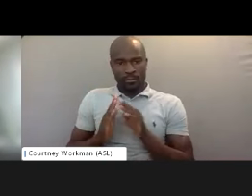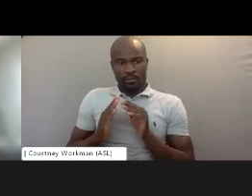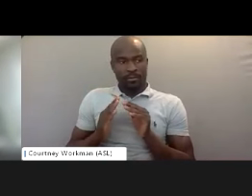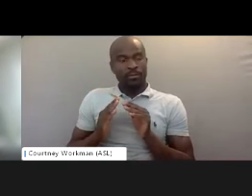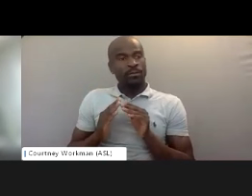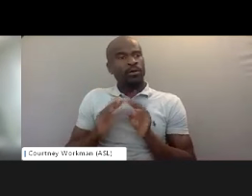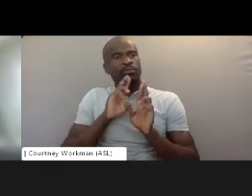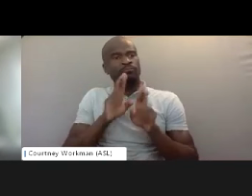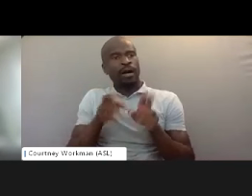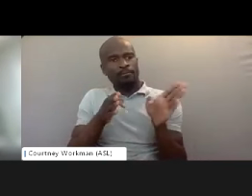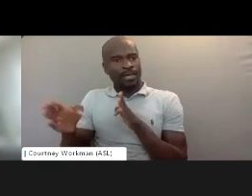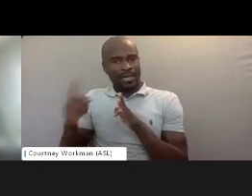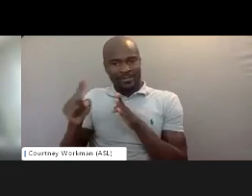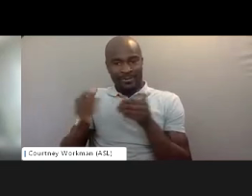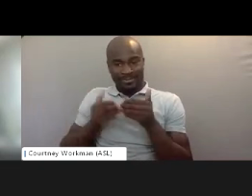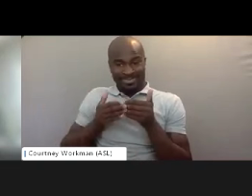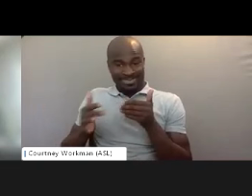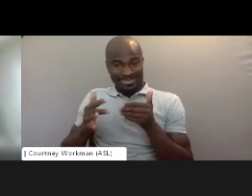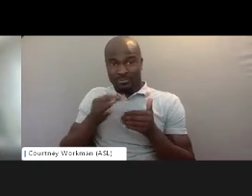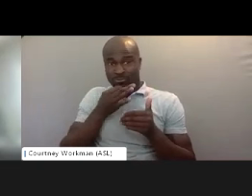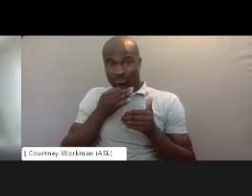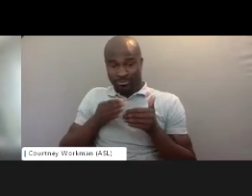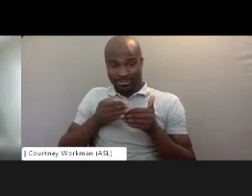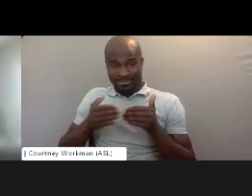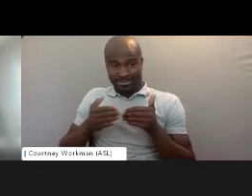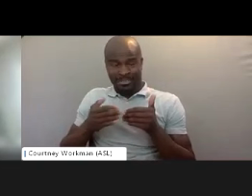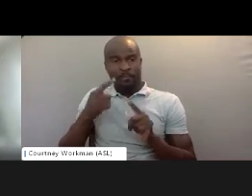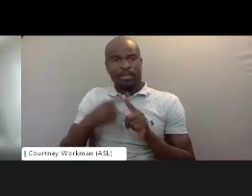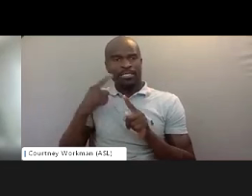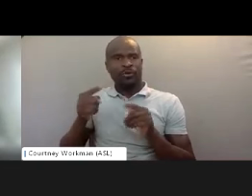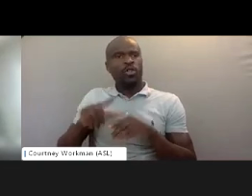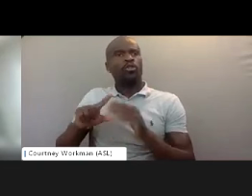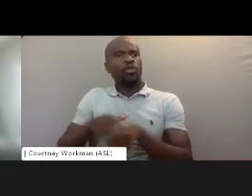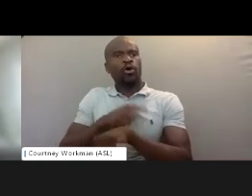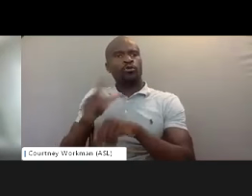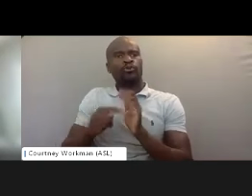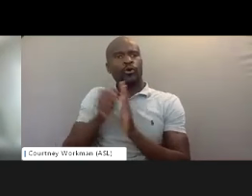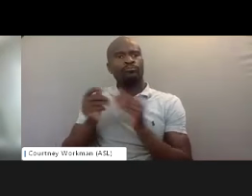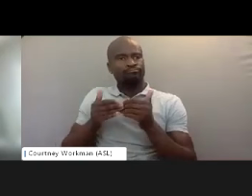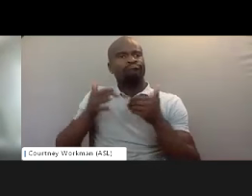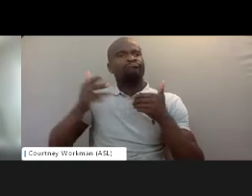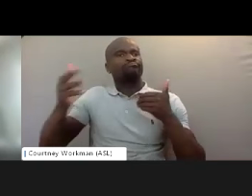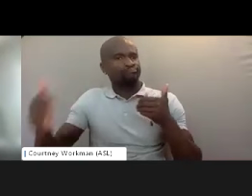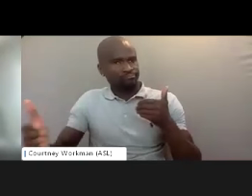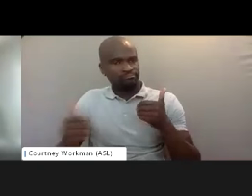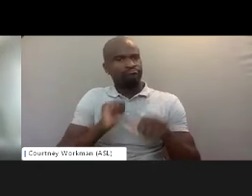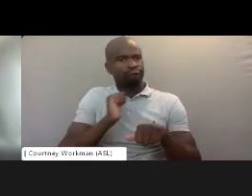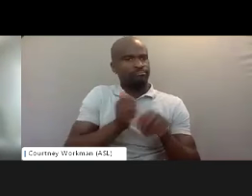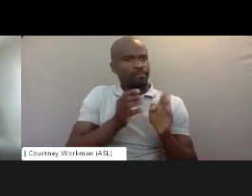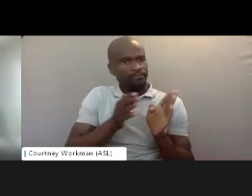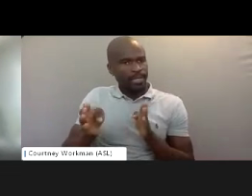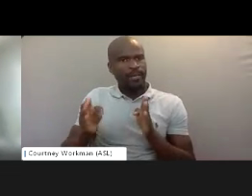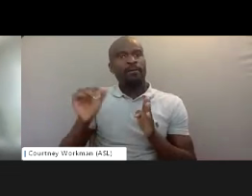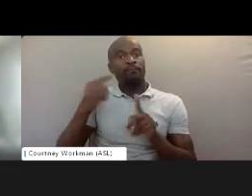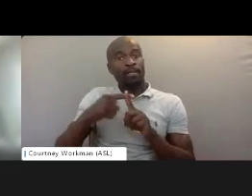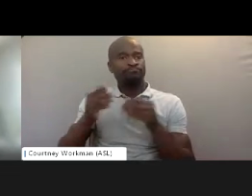response plans to address mental health across the spectrum. Next slide. So a couple of through